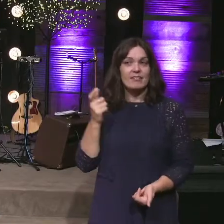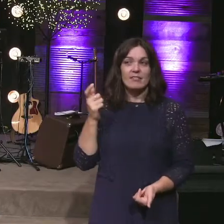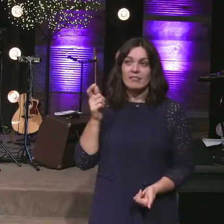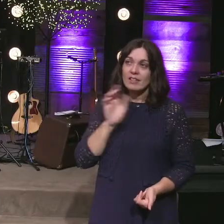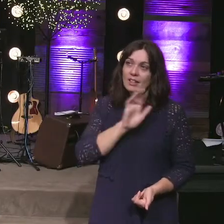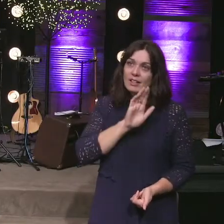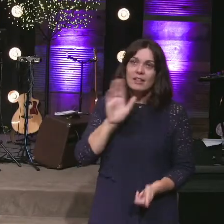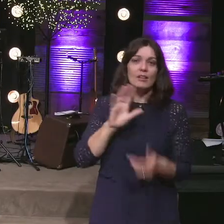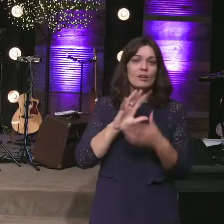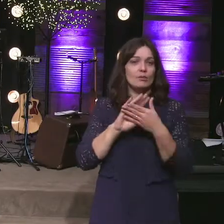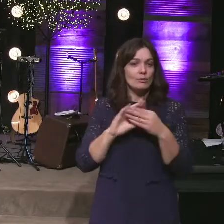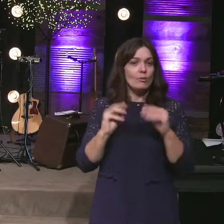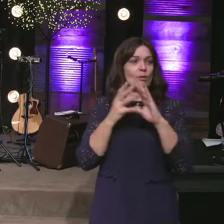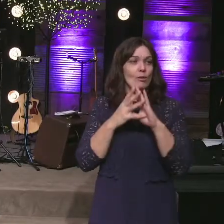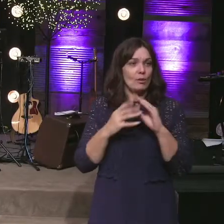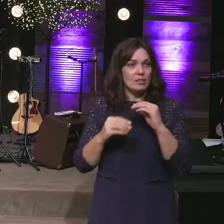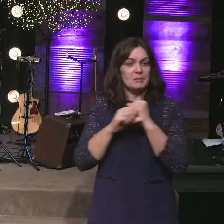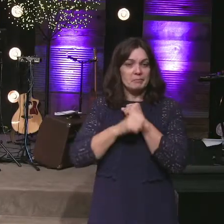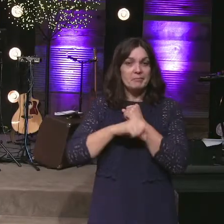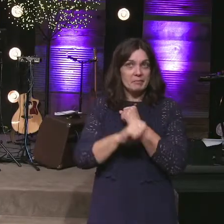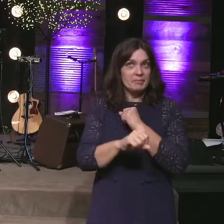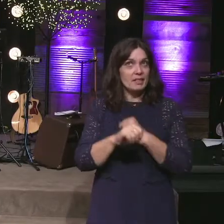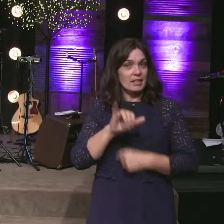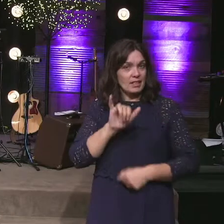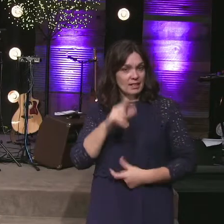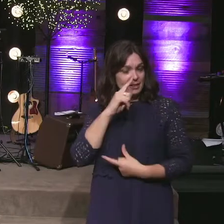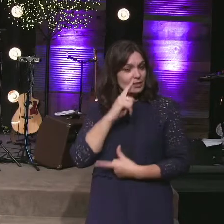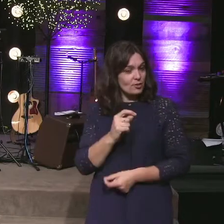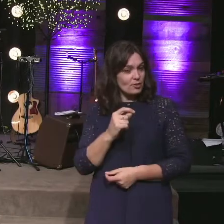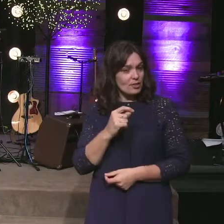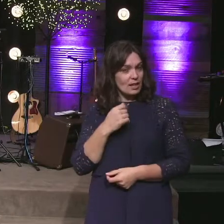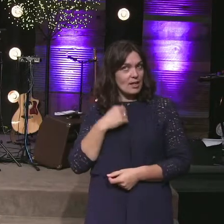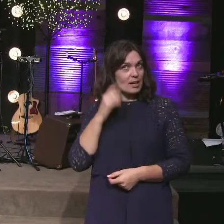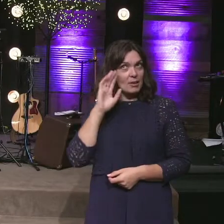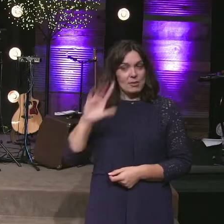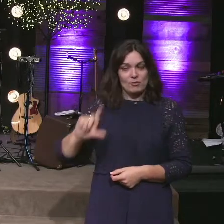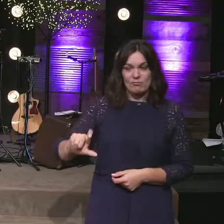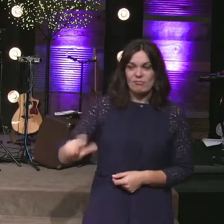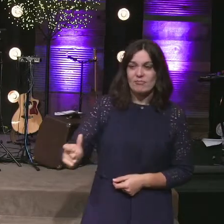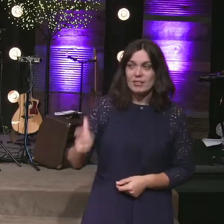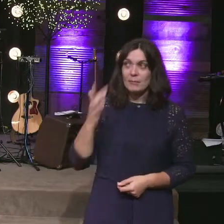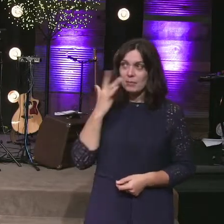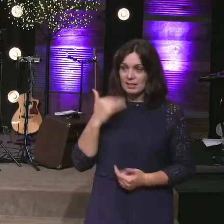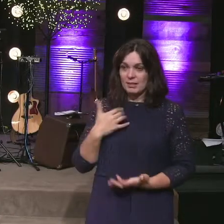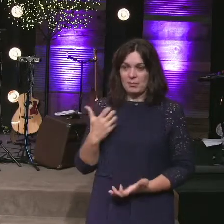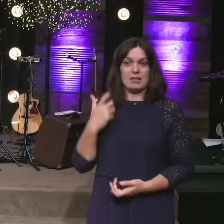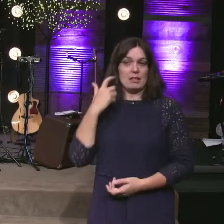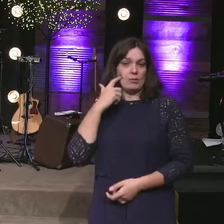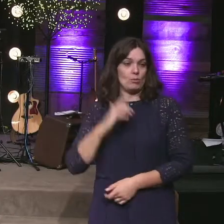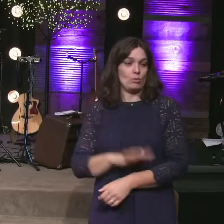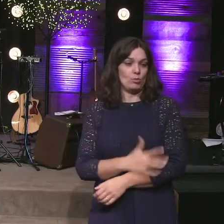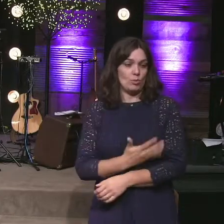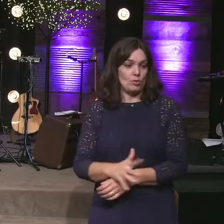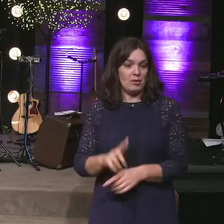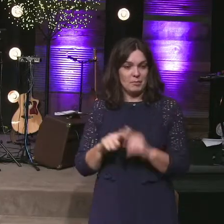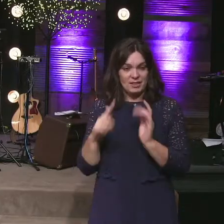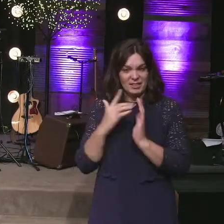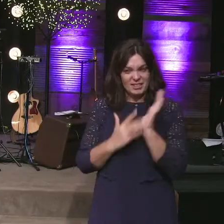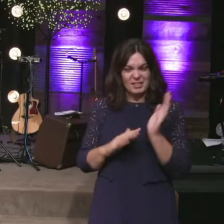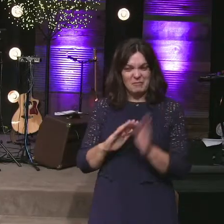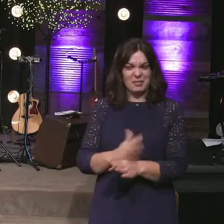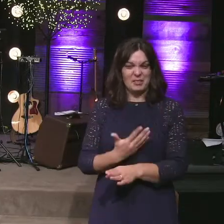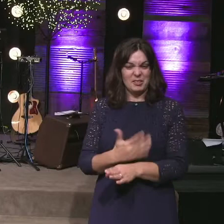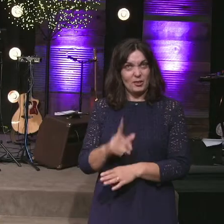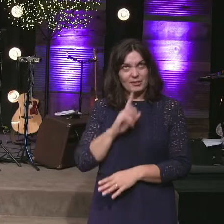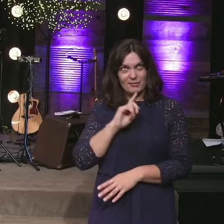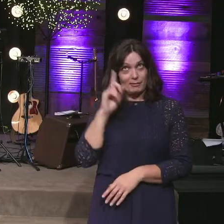stories, and that's interesting. I'll crank it up loud because I want to hear the story, but some of the stories, man, they're